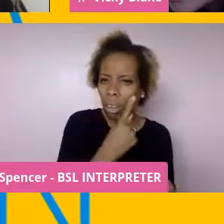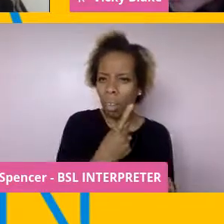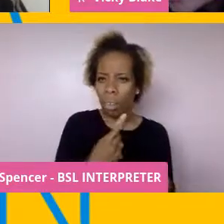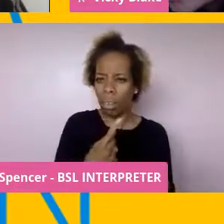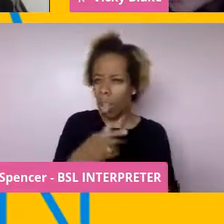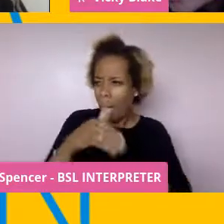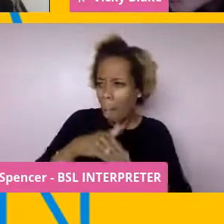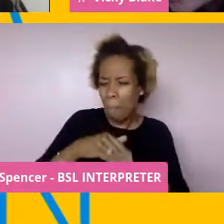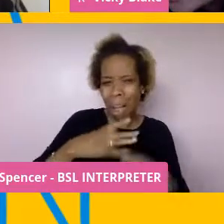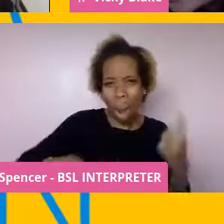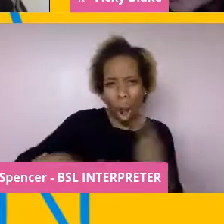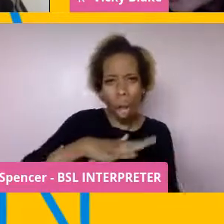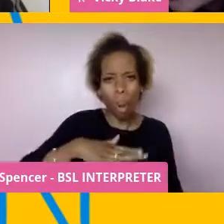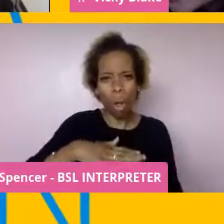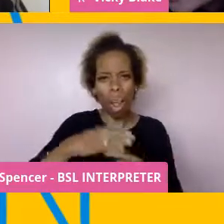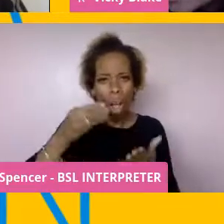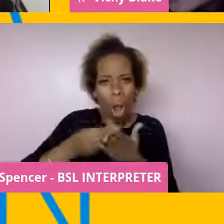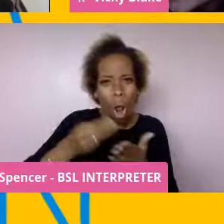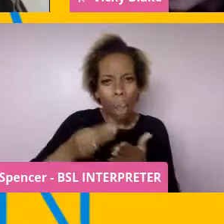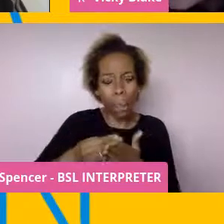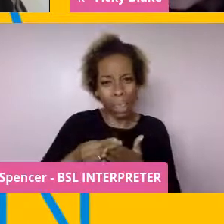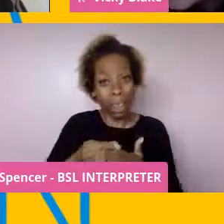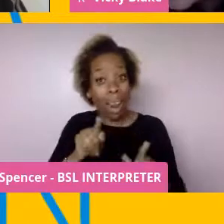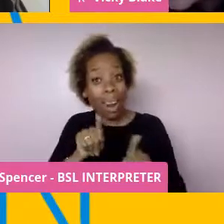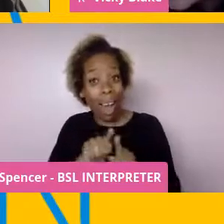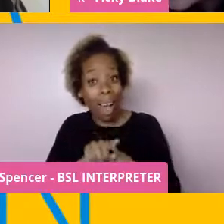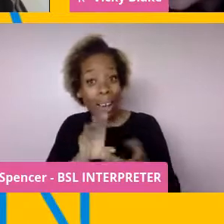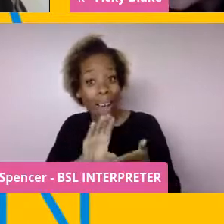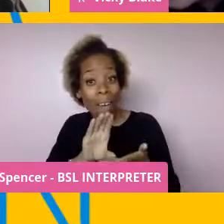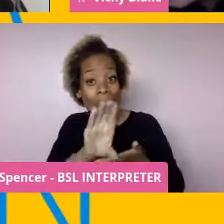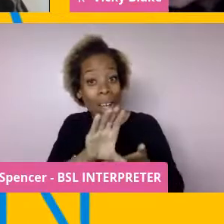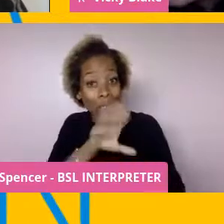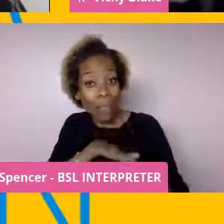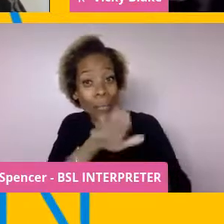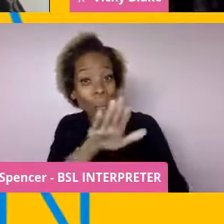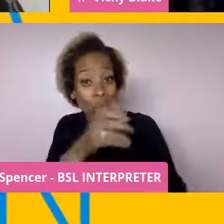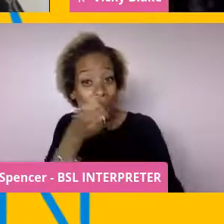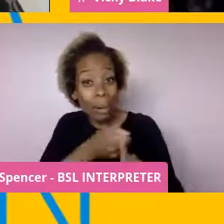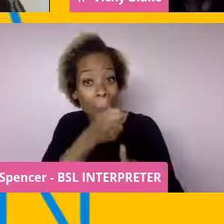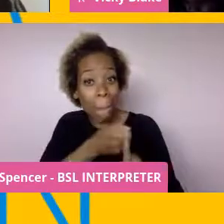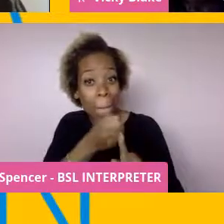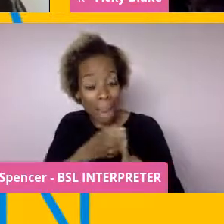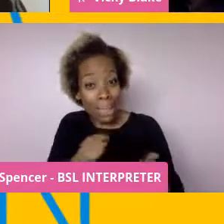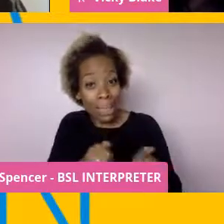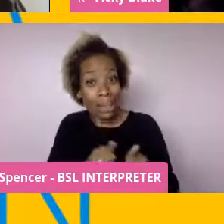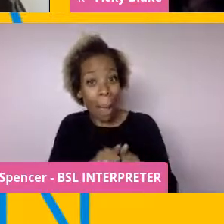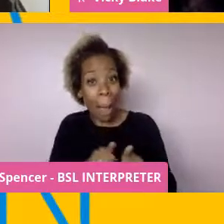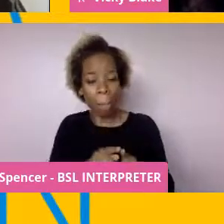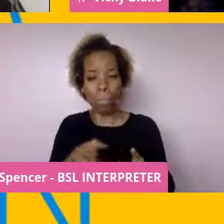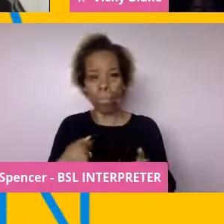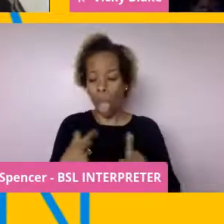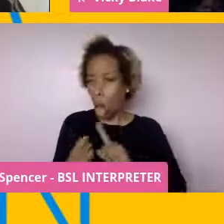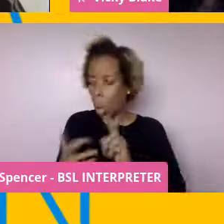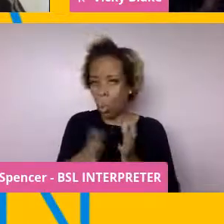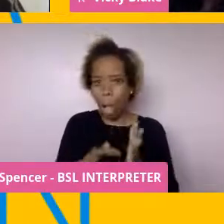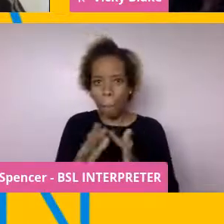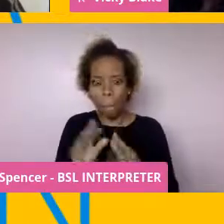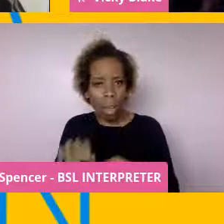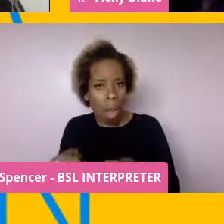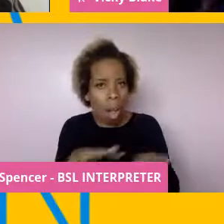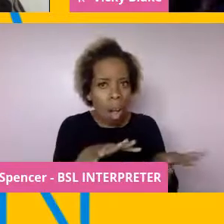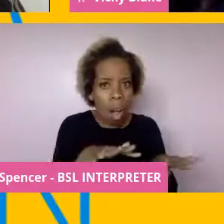economy, as the Fund the Future campaign is talking about, and very importantly, and our local MPs were very receptive to that too. They don't want